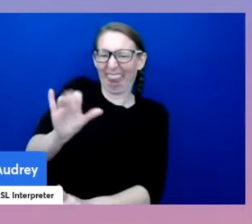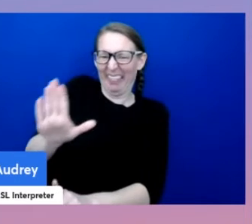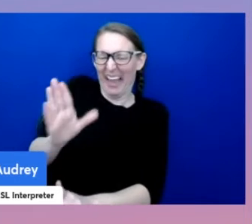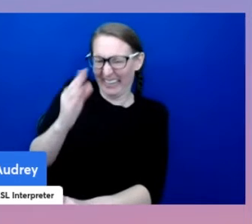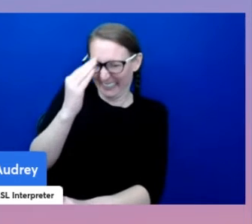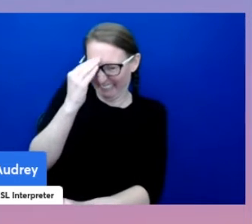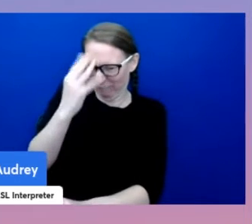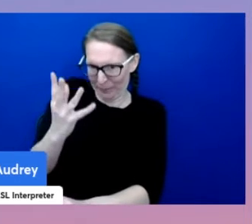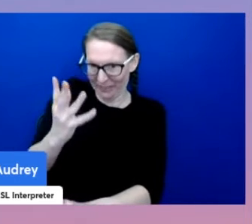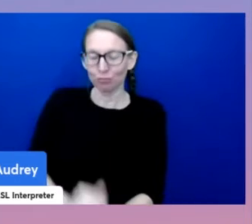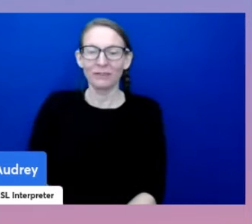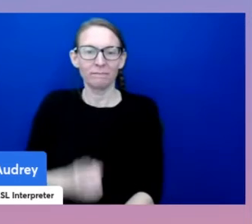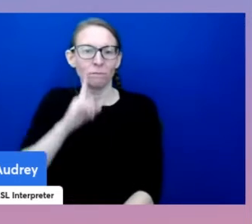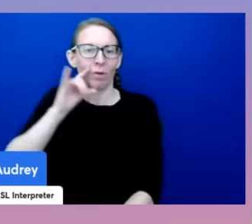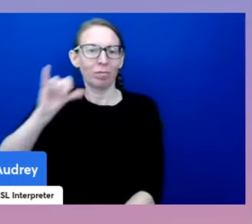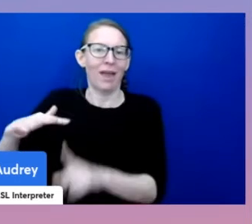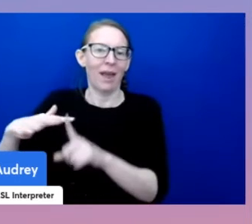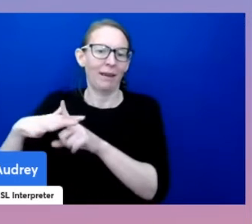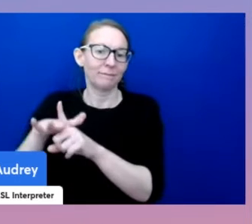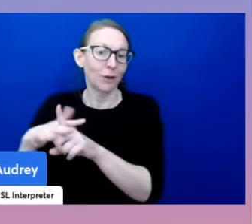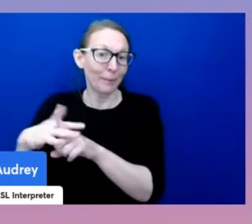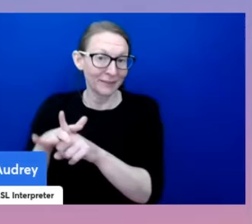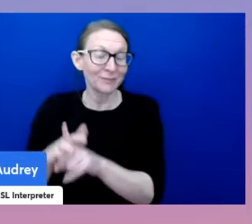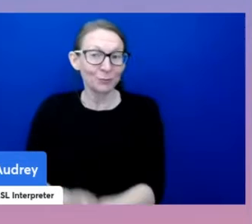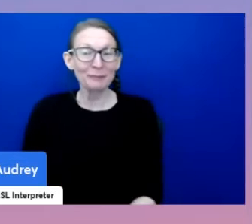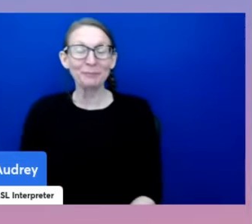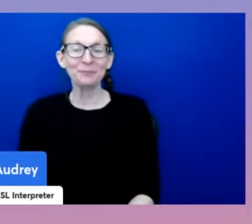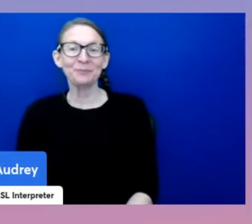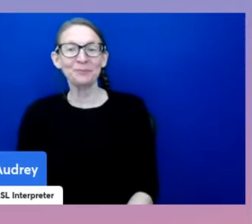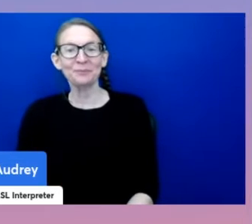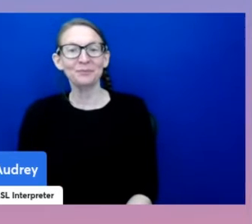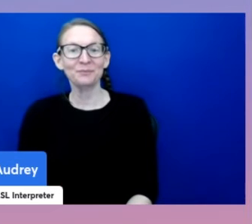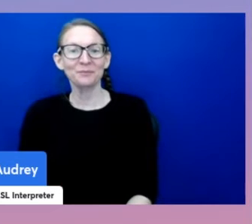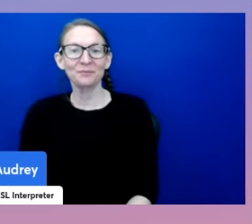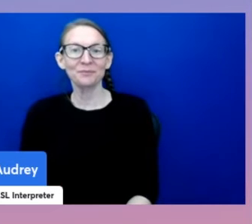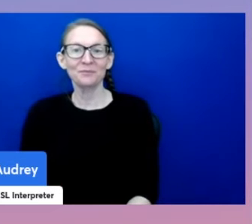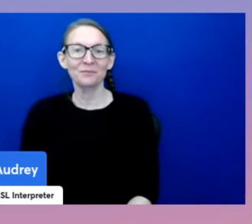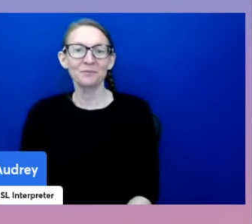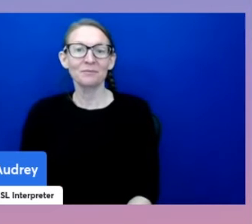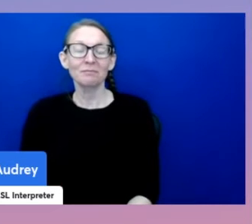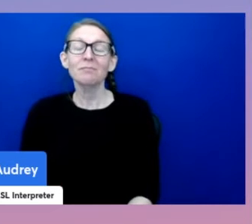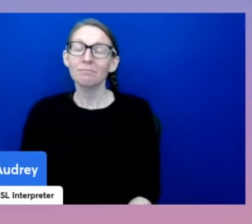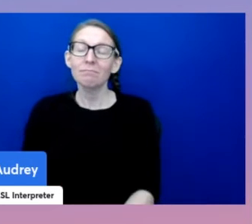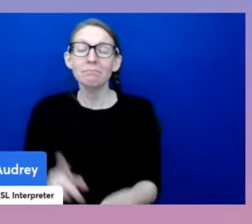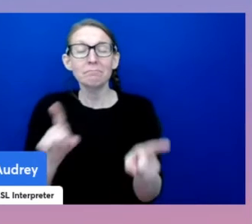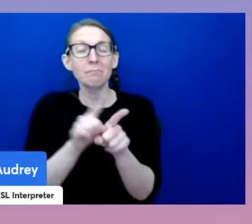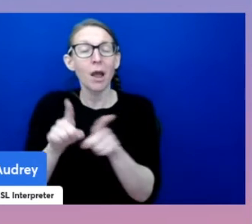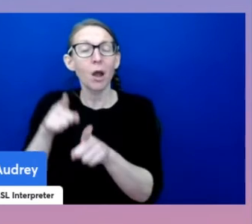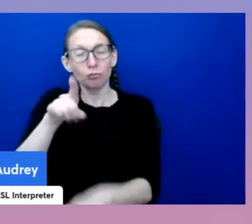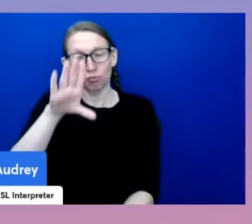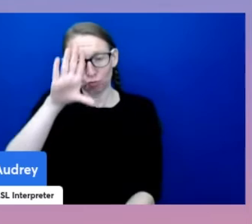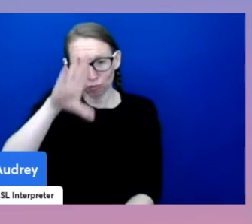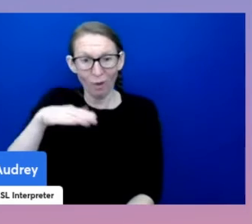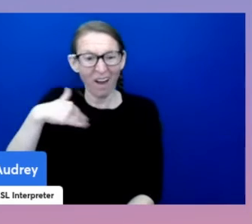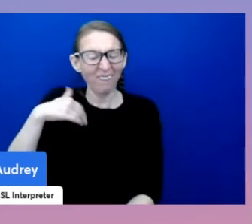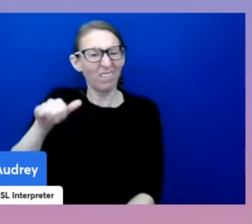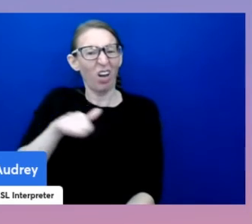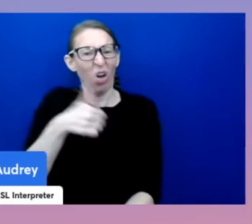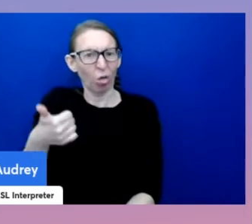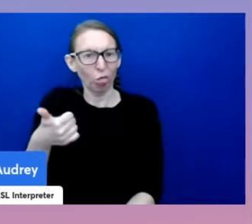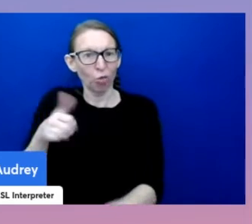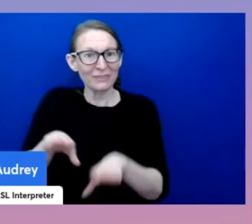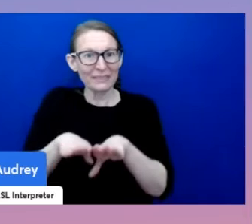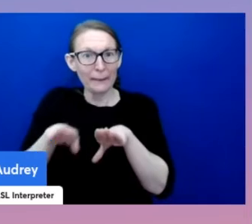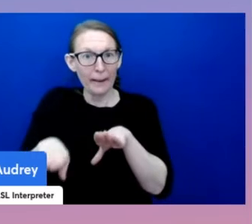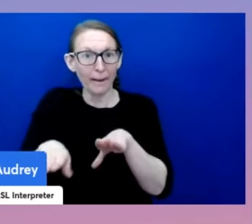environment, for development. Okay. But as you know, all the steps, you can go to